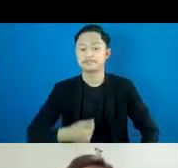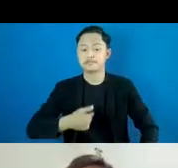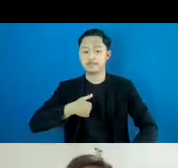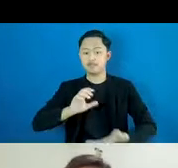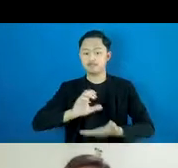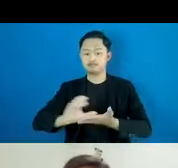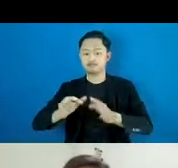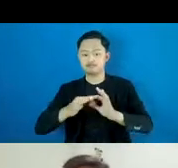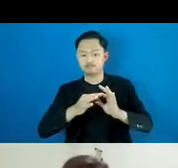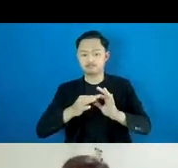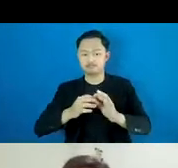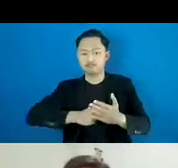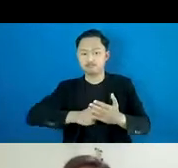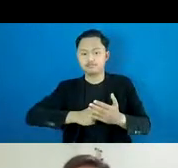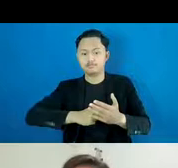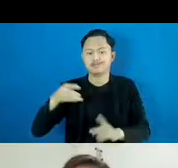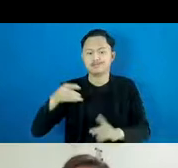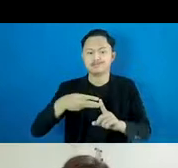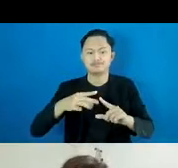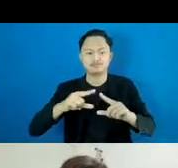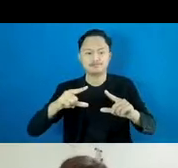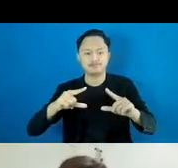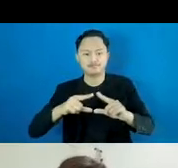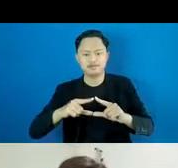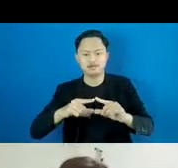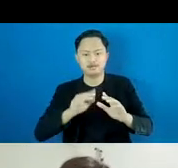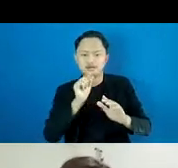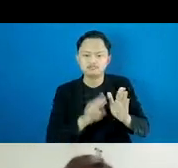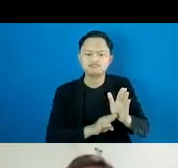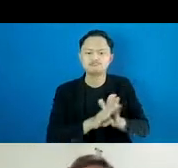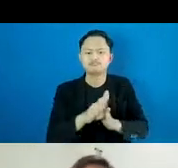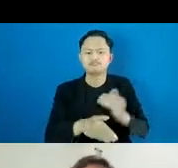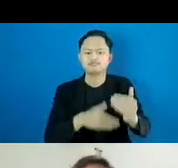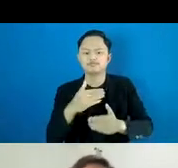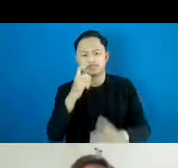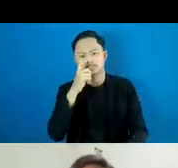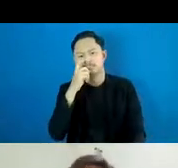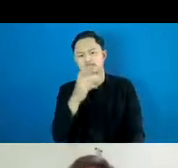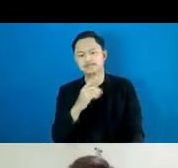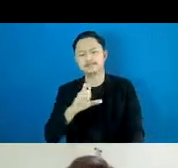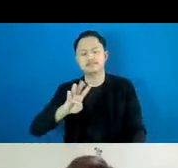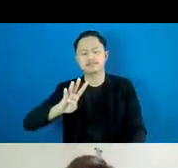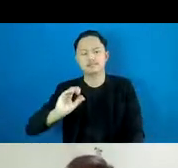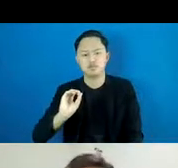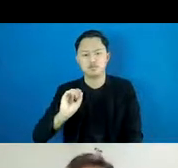means Zero Emission Bus Rapid Deployment Accelerator. And now I'm going to present to you